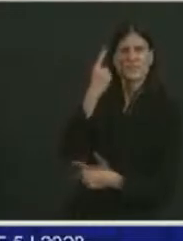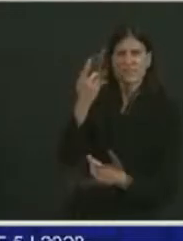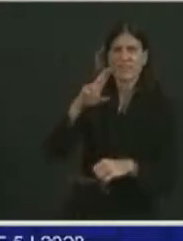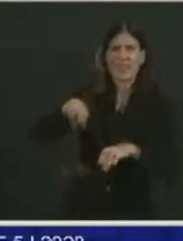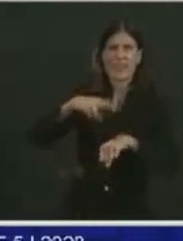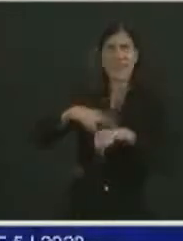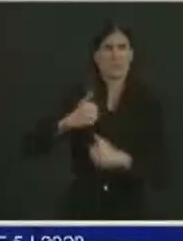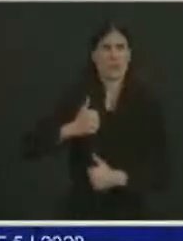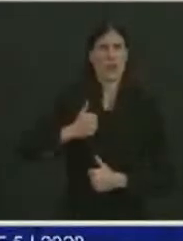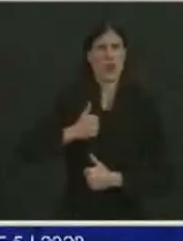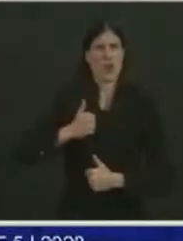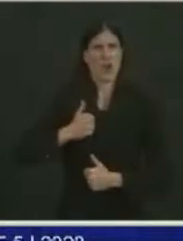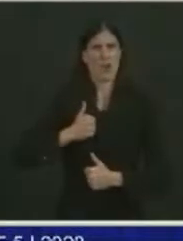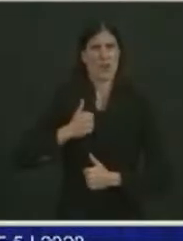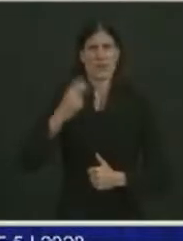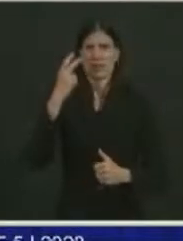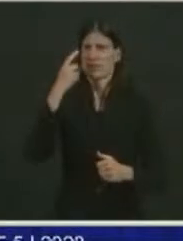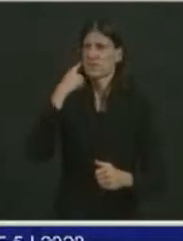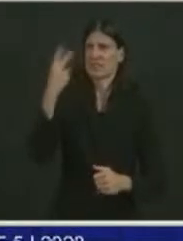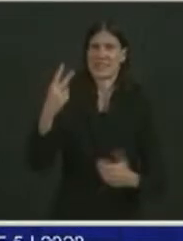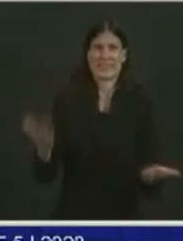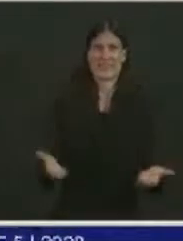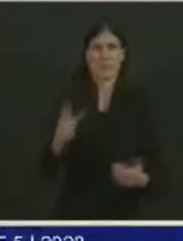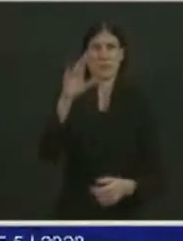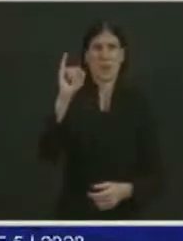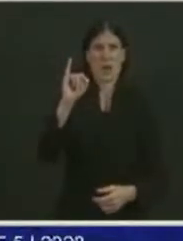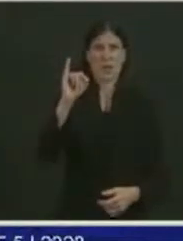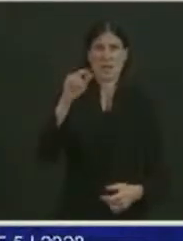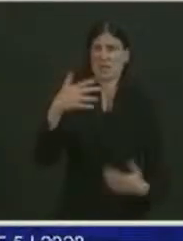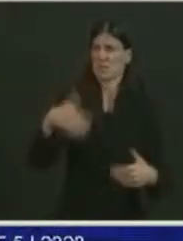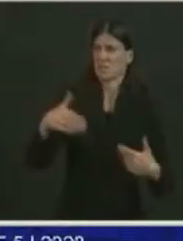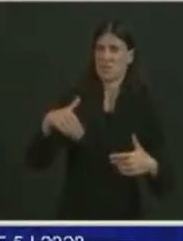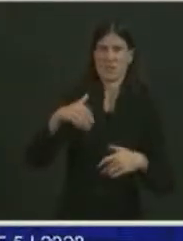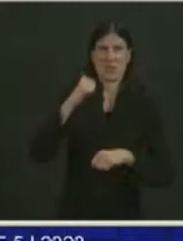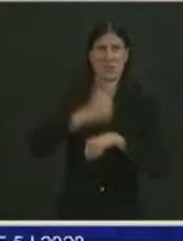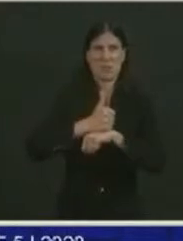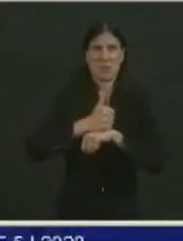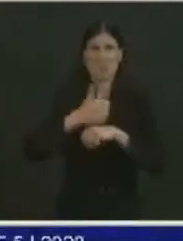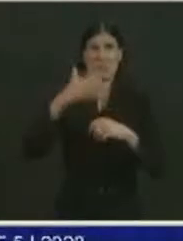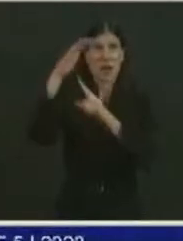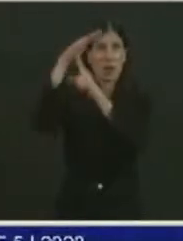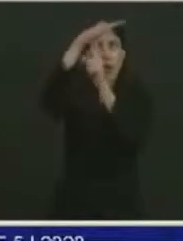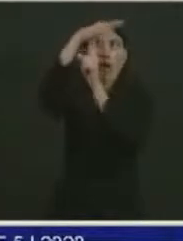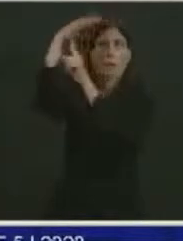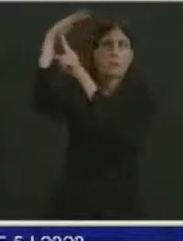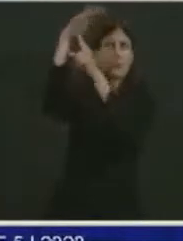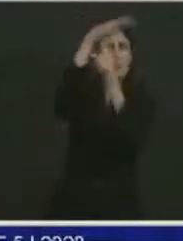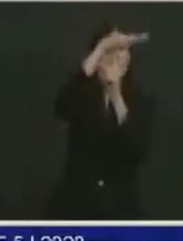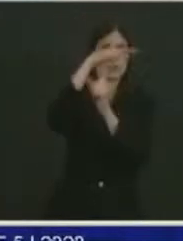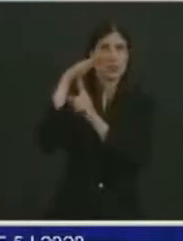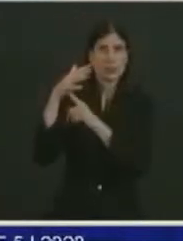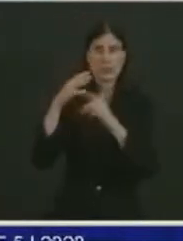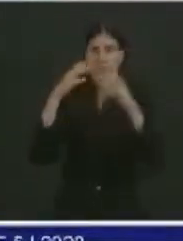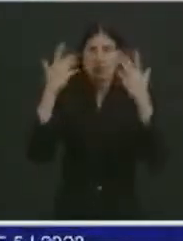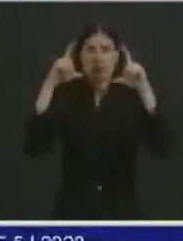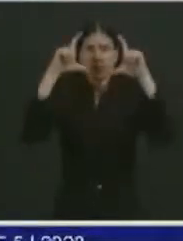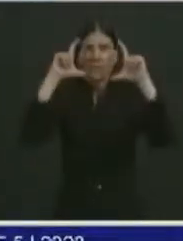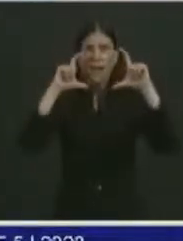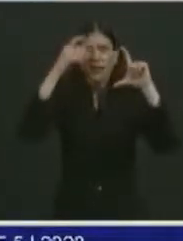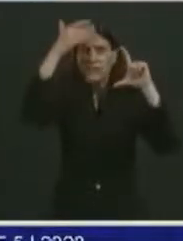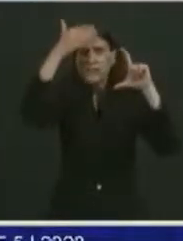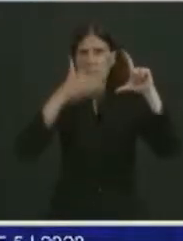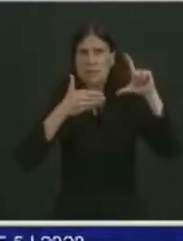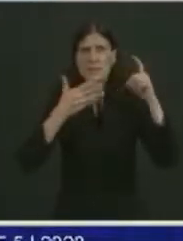armor and automatic weapons, helicopters, boarded up windows, phone alerts, parking bans, and curfews targeting youth of color, but